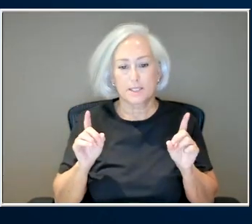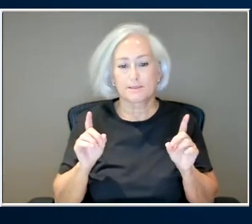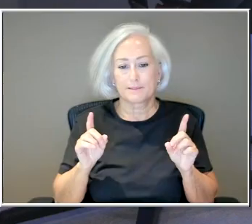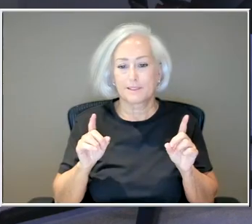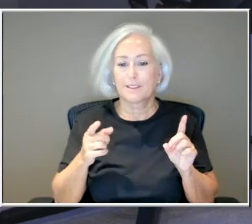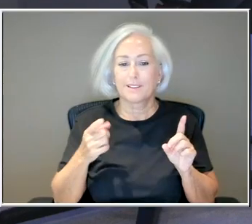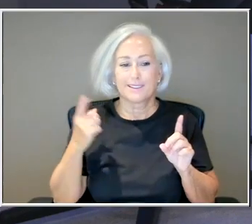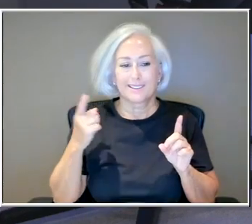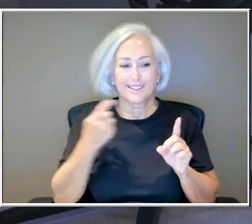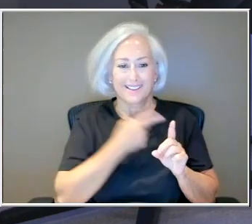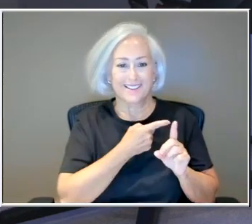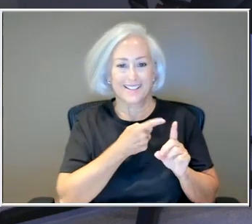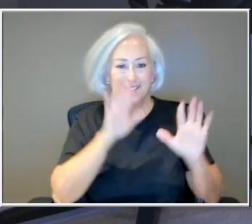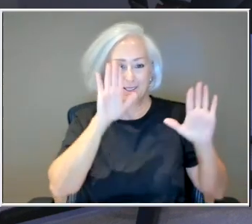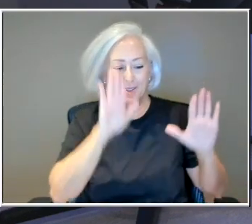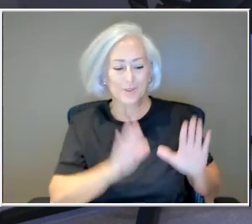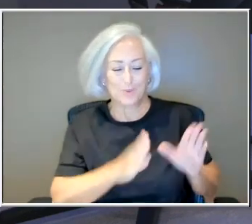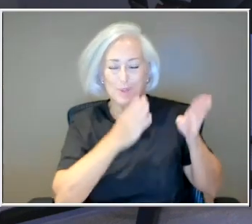here,